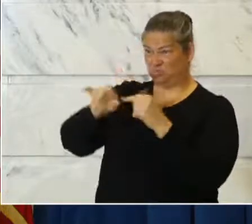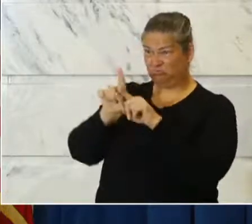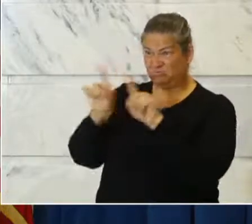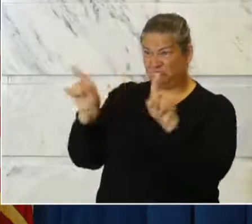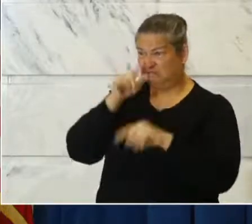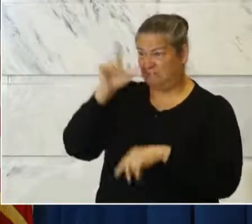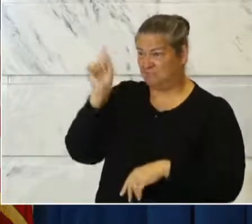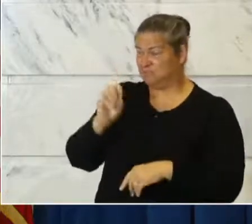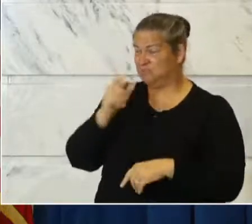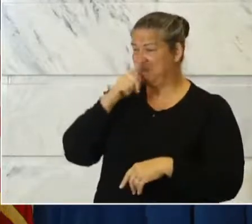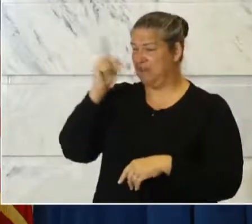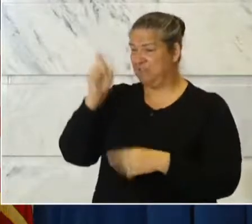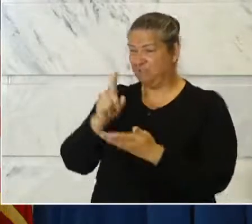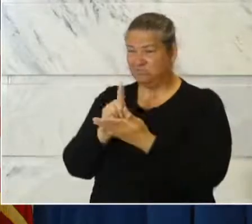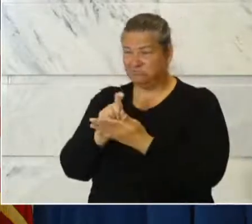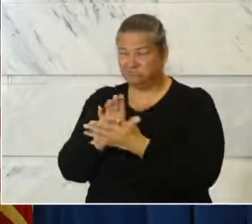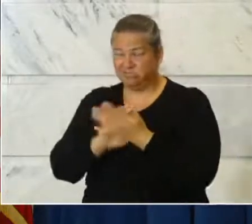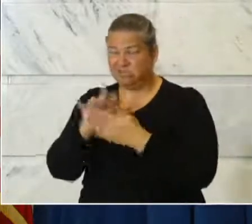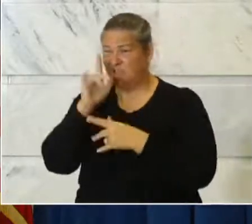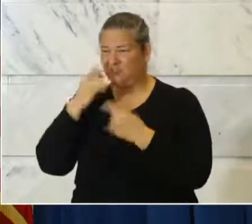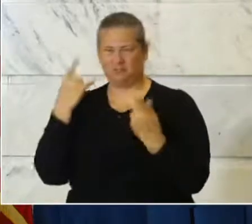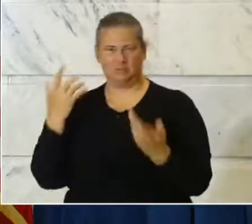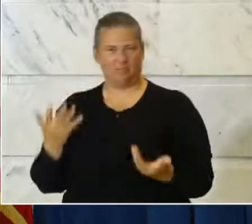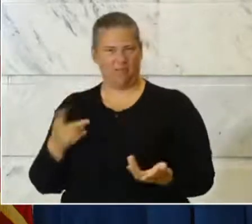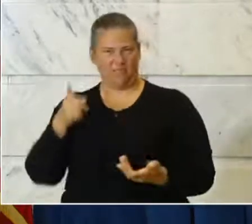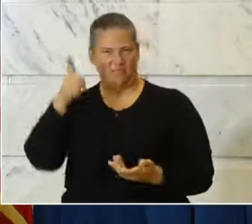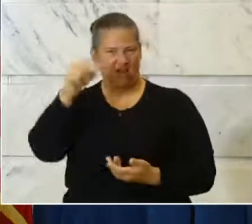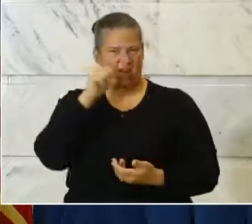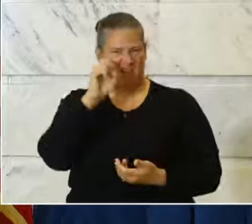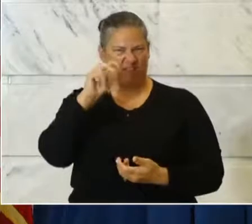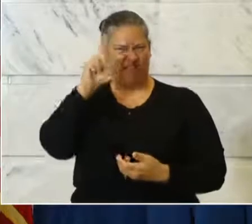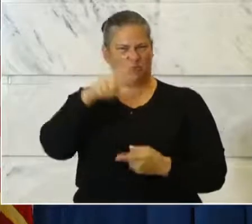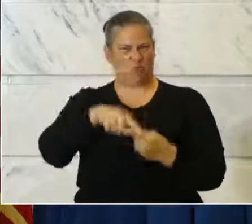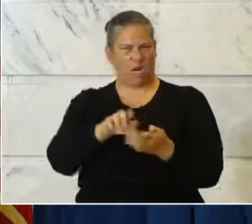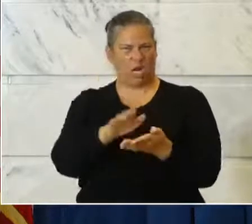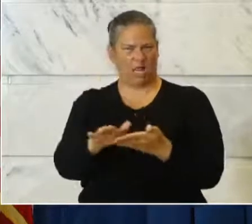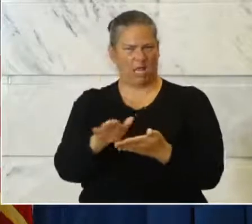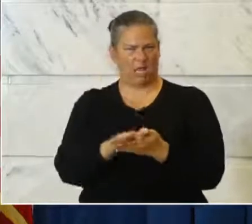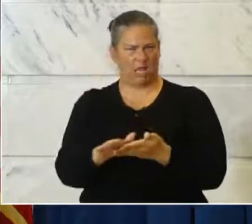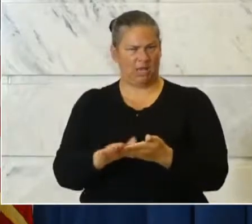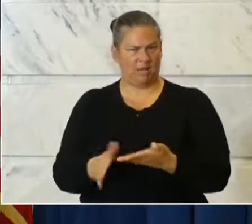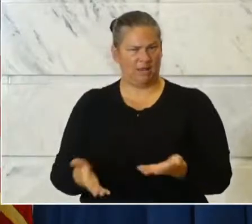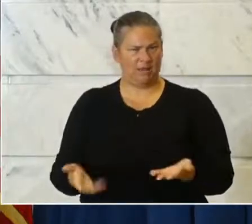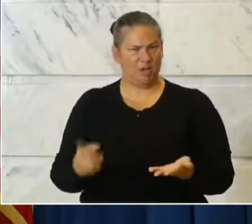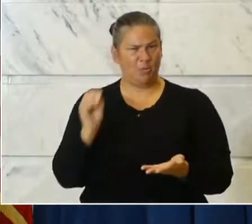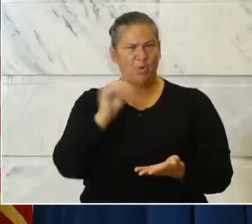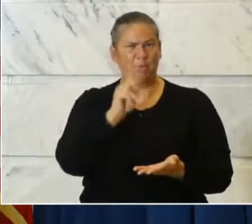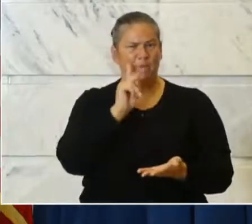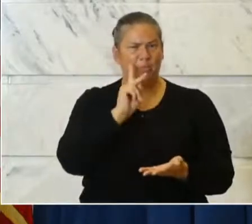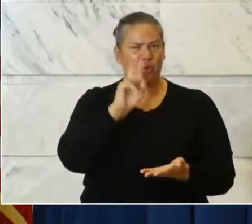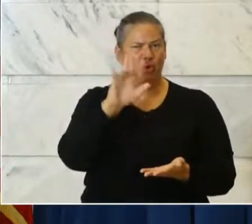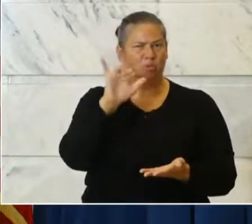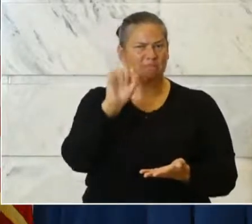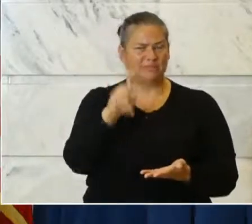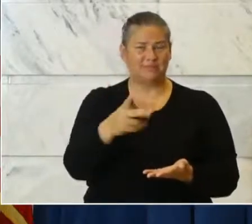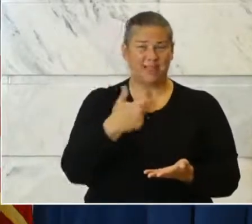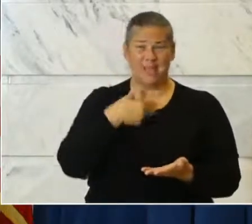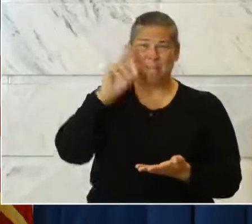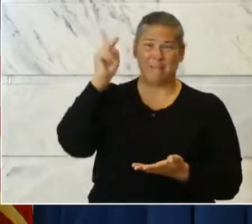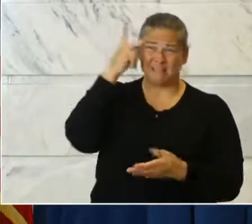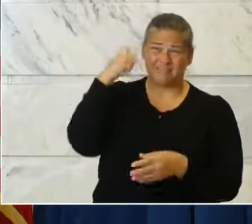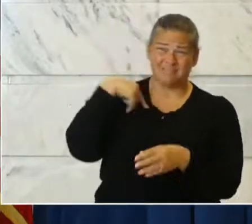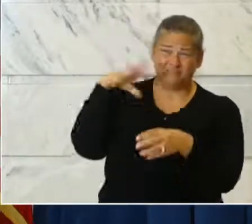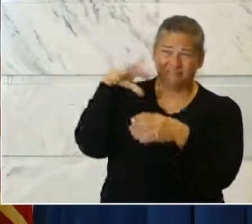distancing, no hand sanitizer, they don't even have to clean, then you put people at risk. I'm beyond the politics. I'm not going to go back and